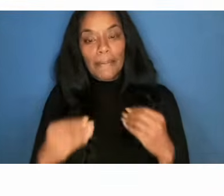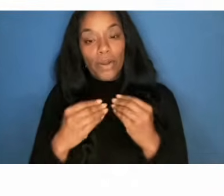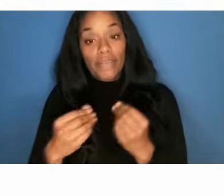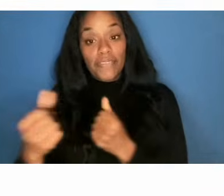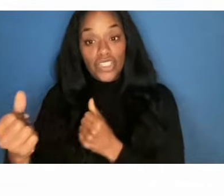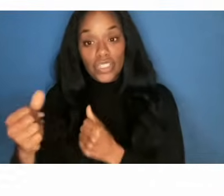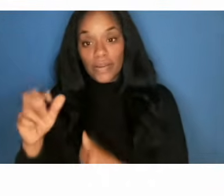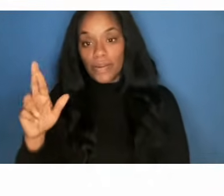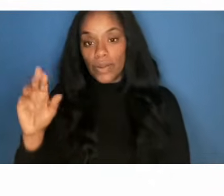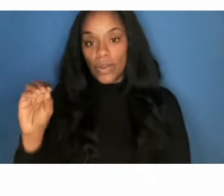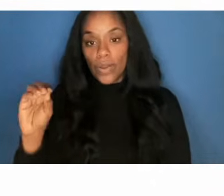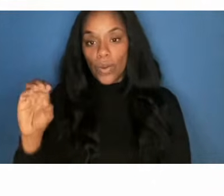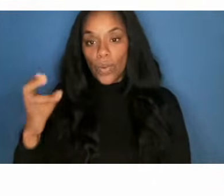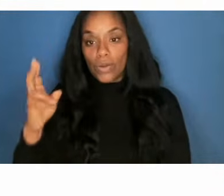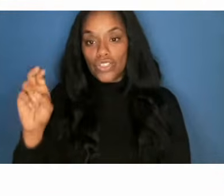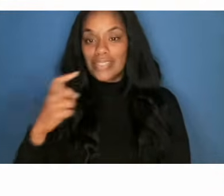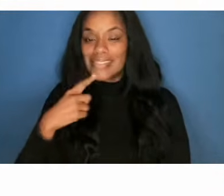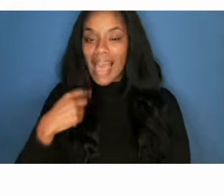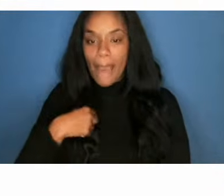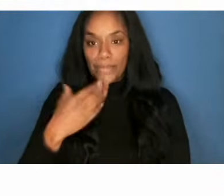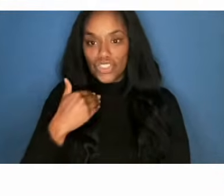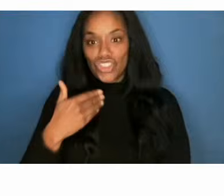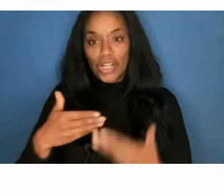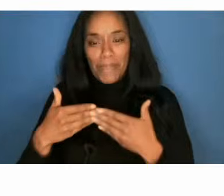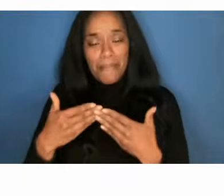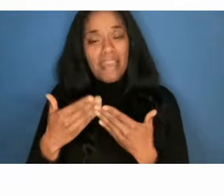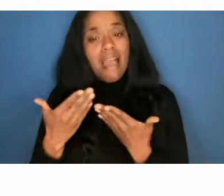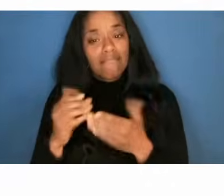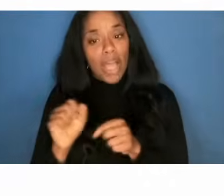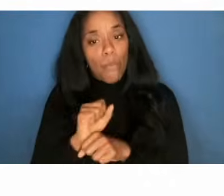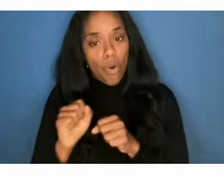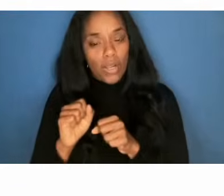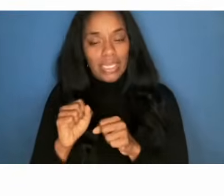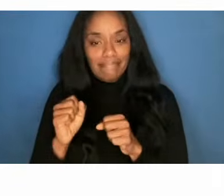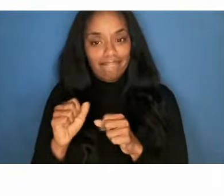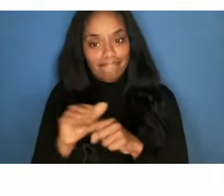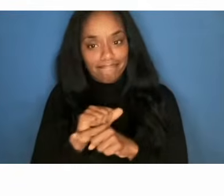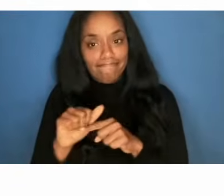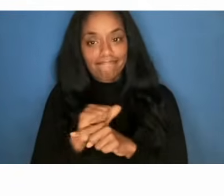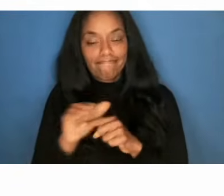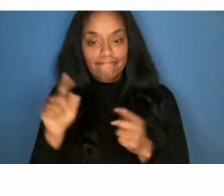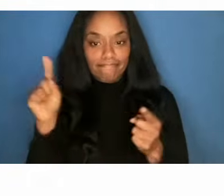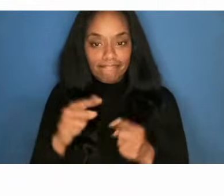I'm a sugar baby too, working on reducing sugar and processed foods.